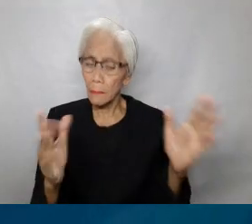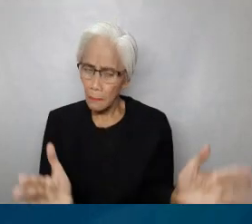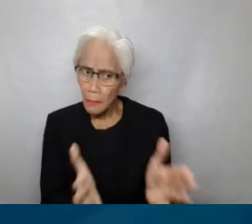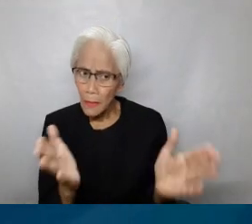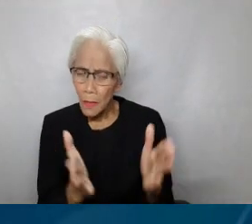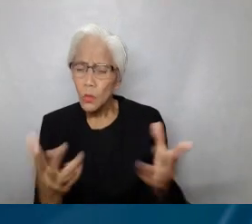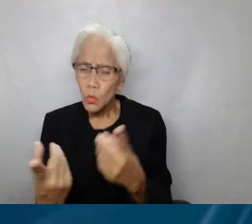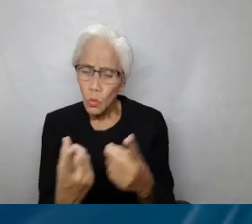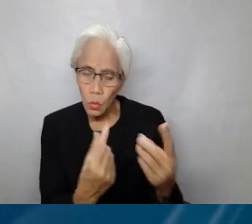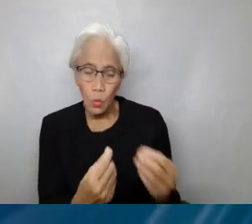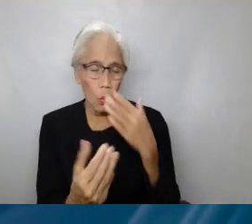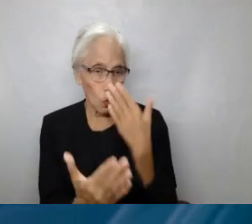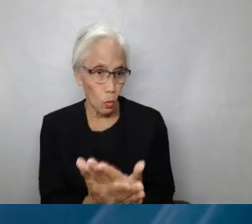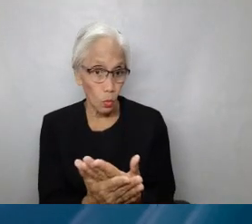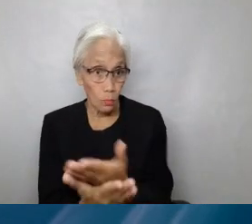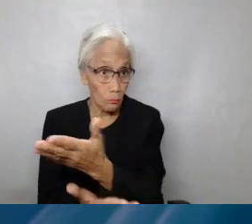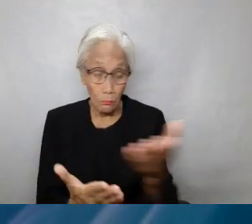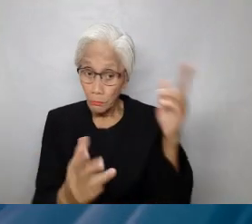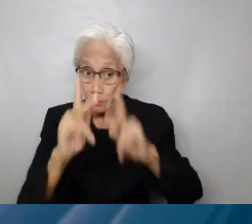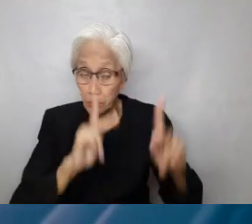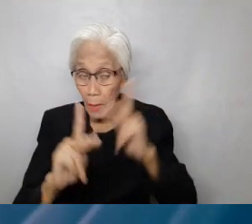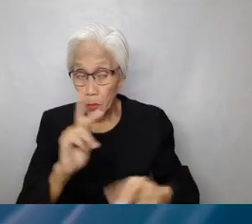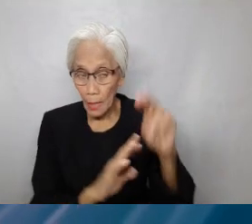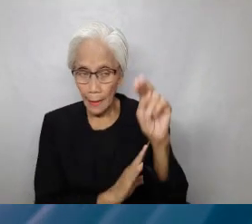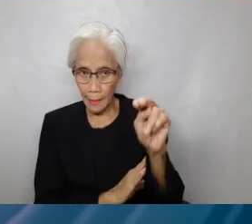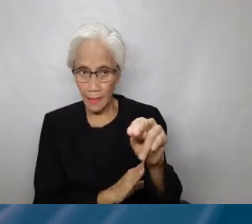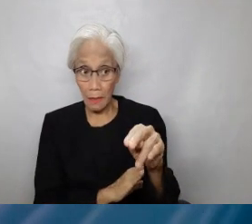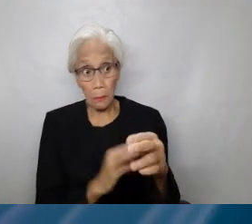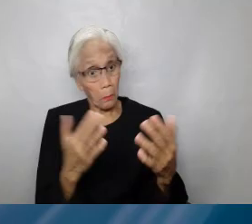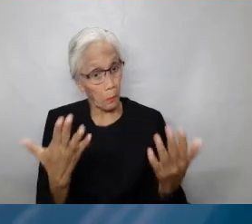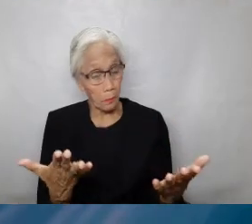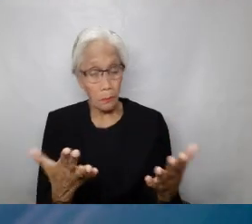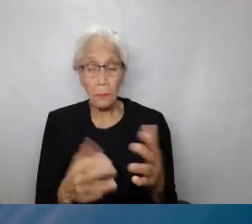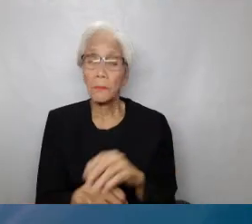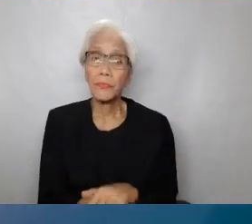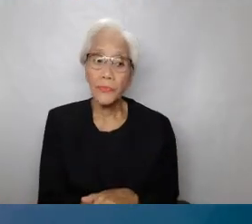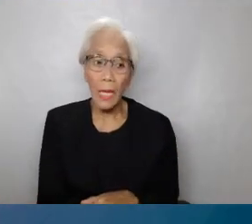us to do good to those in need. Ayun pala yun, ha?